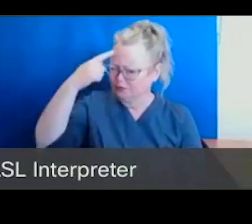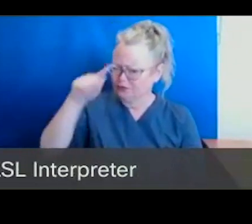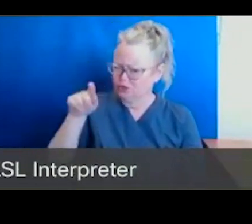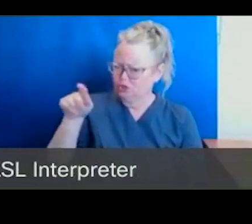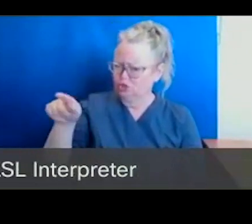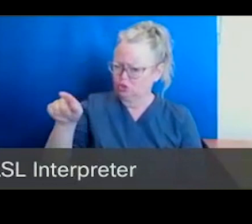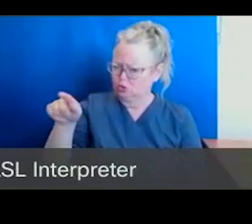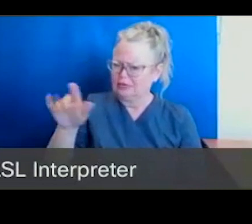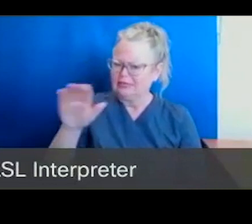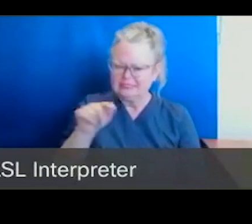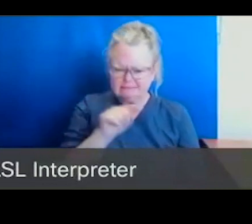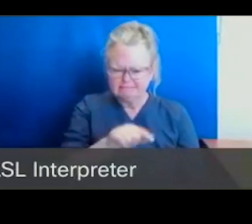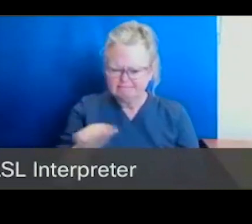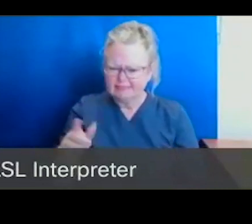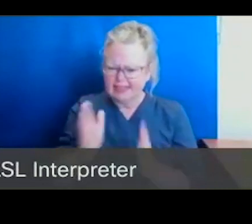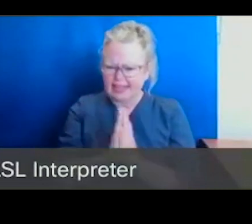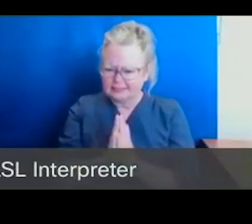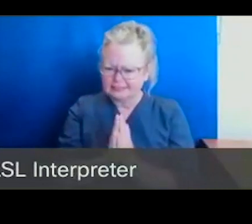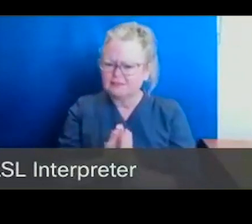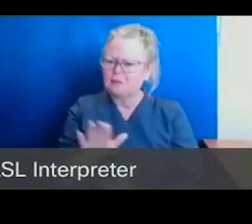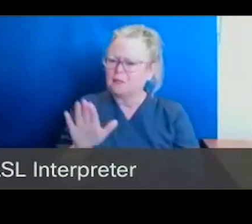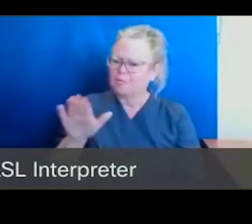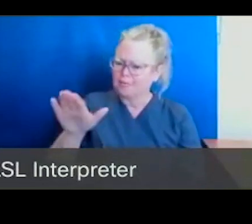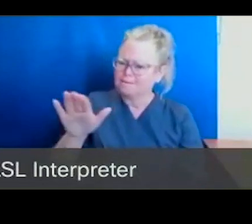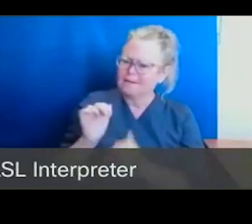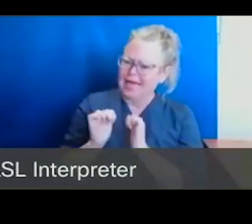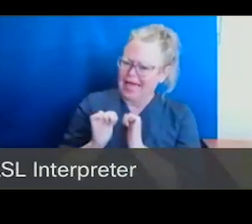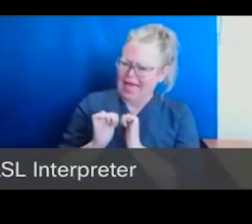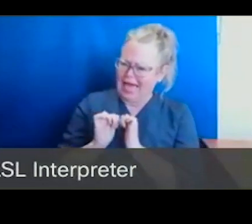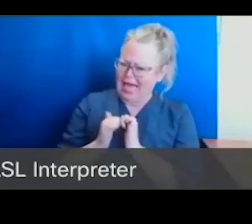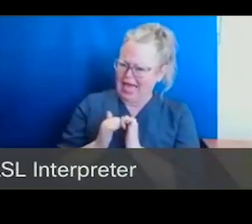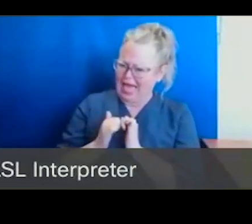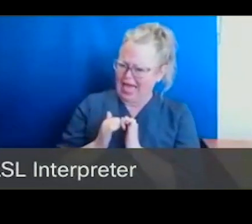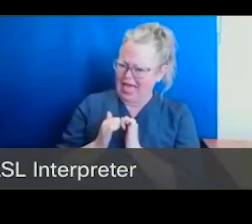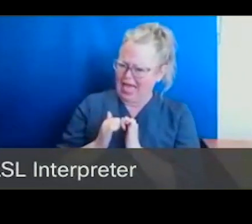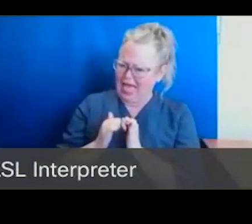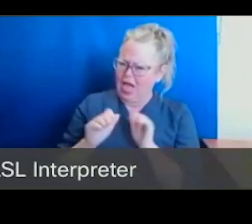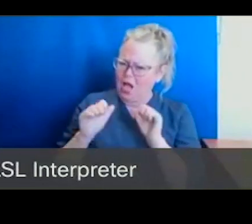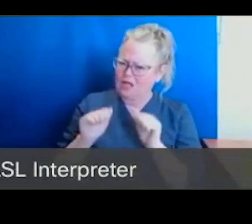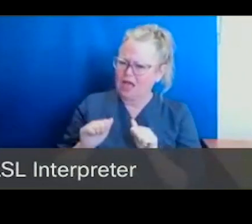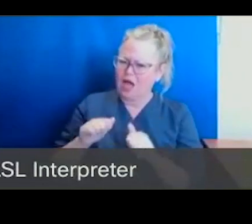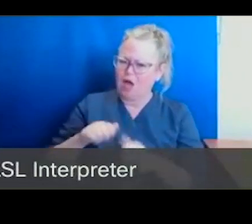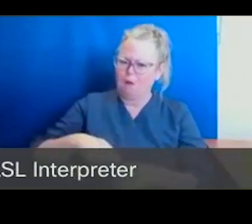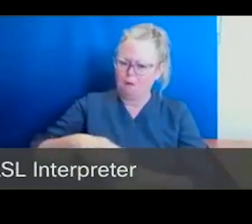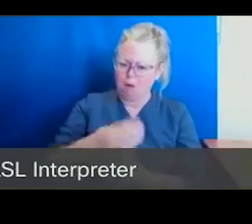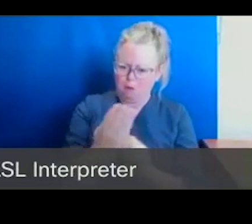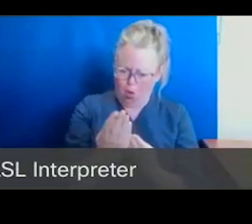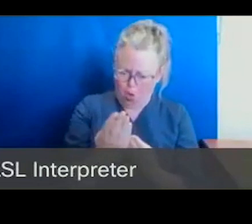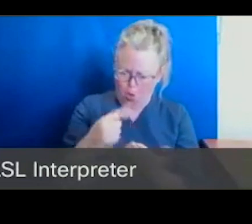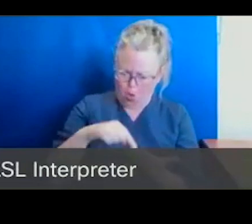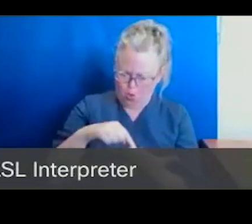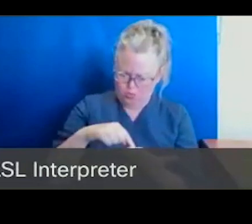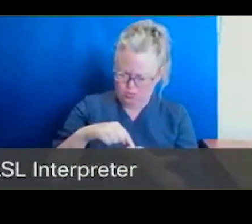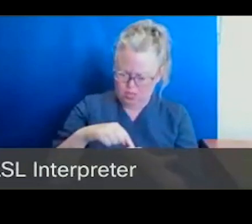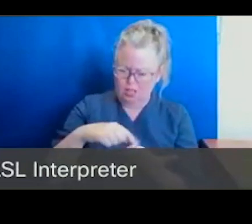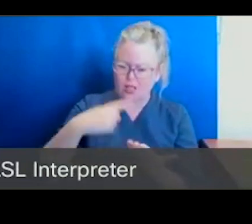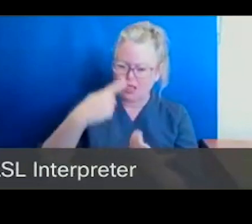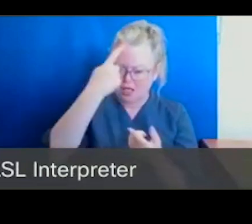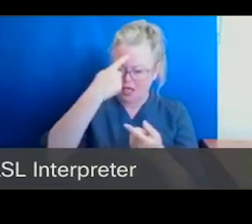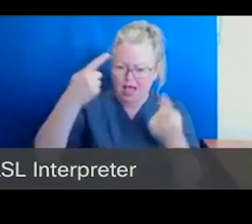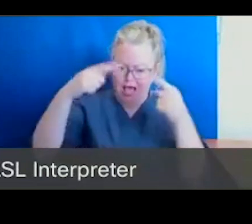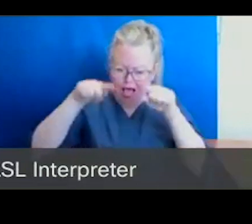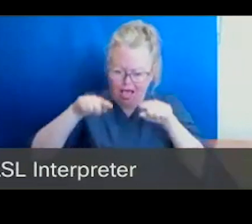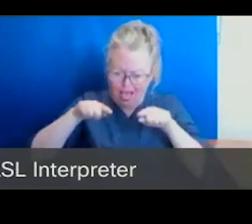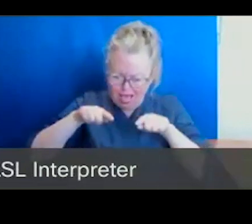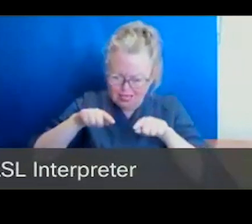questions. Can you address how the research project should align with any of the state's